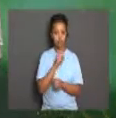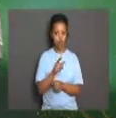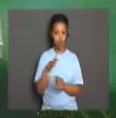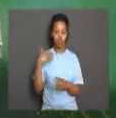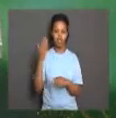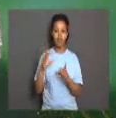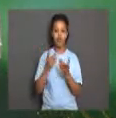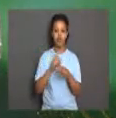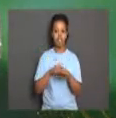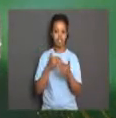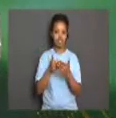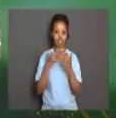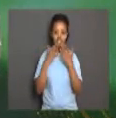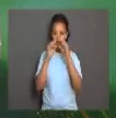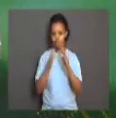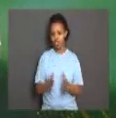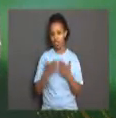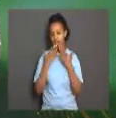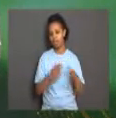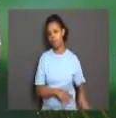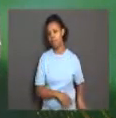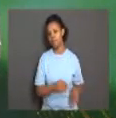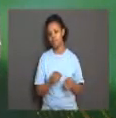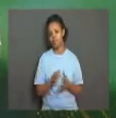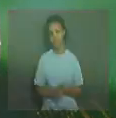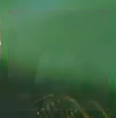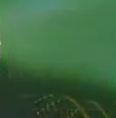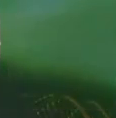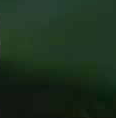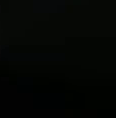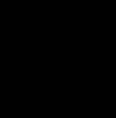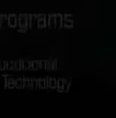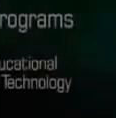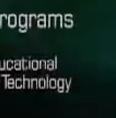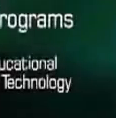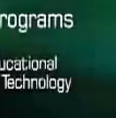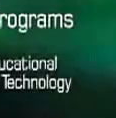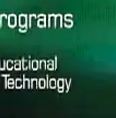Until next time, thank you, teacher. Thank you, students.